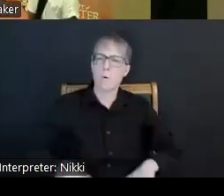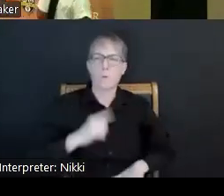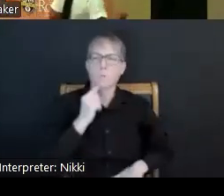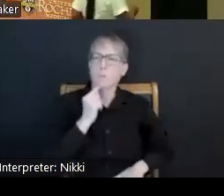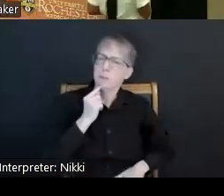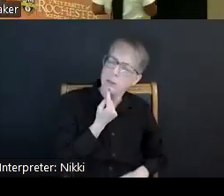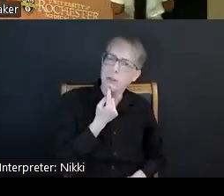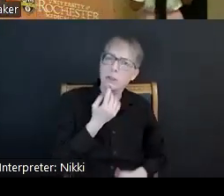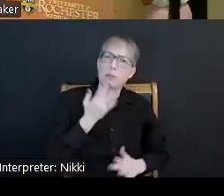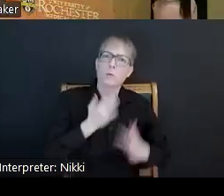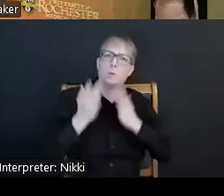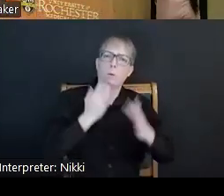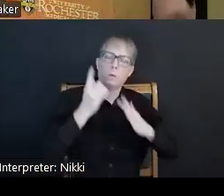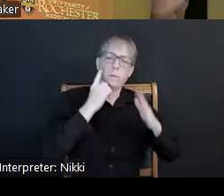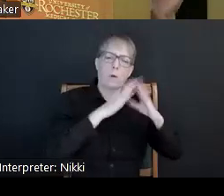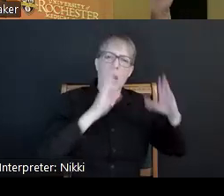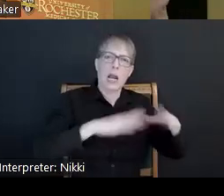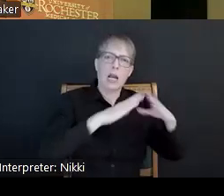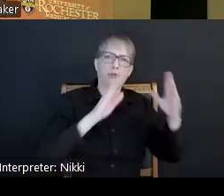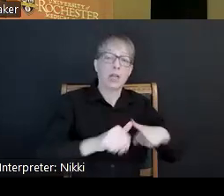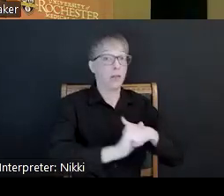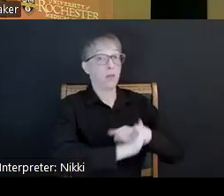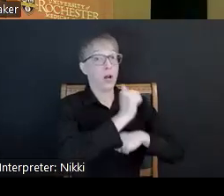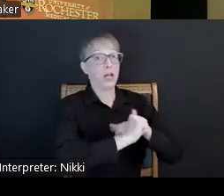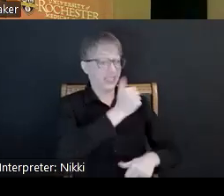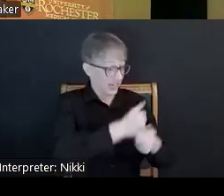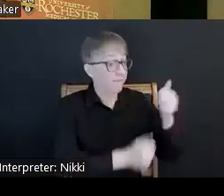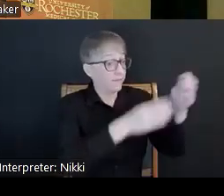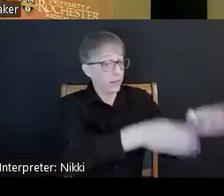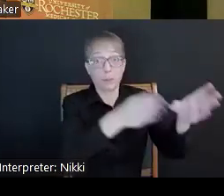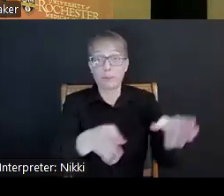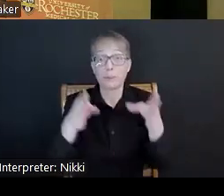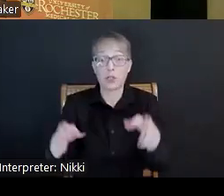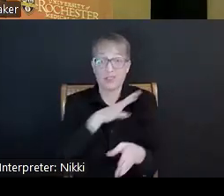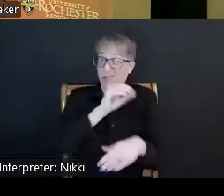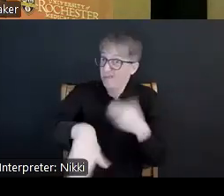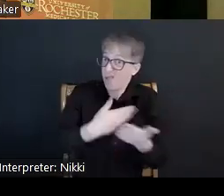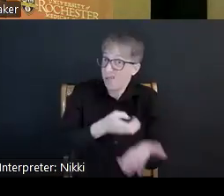of housing that threatens not only every individual, but the entire